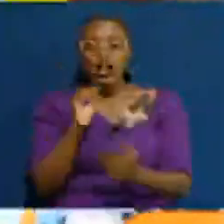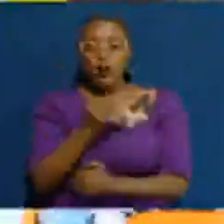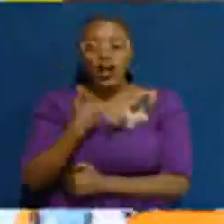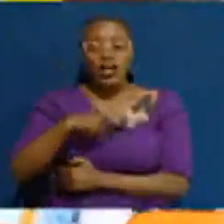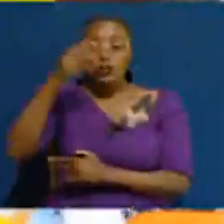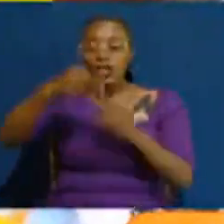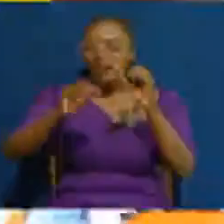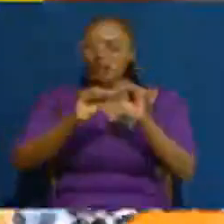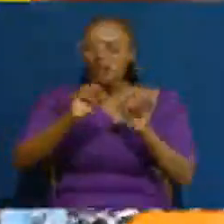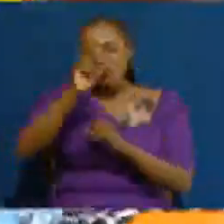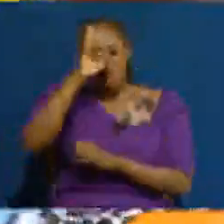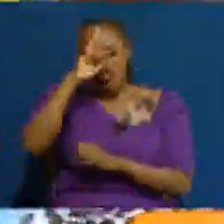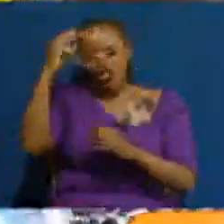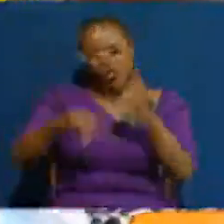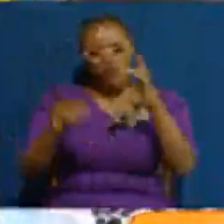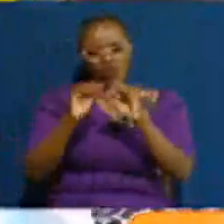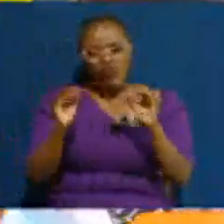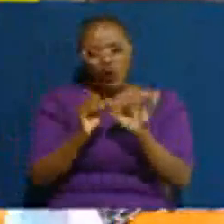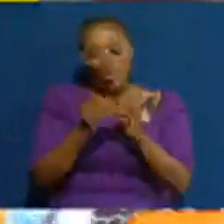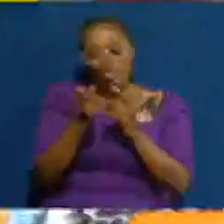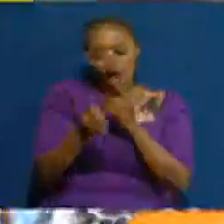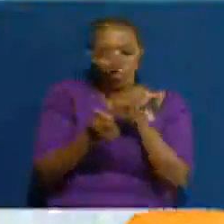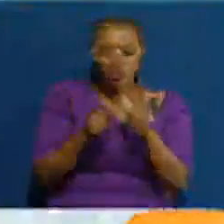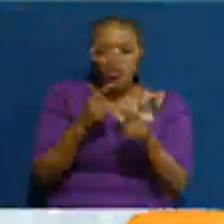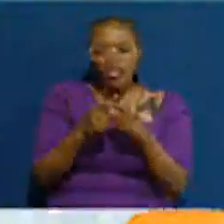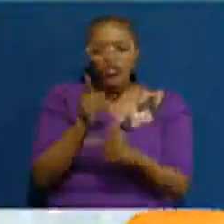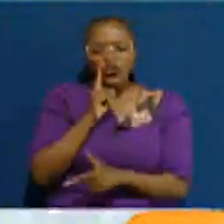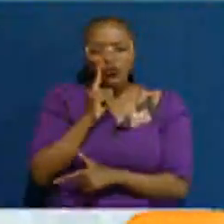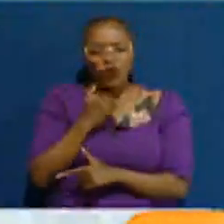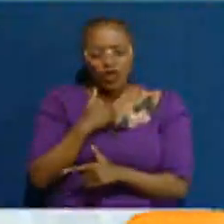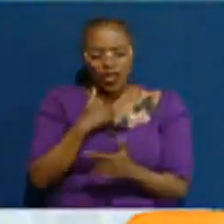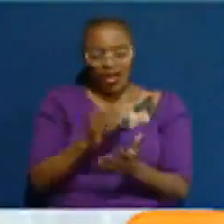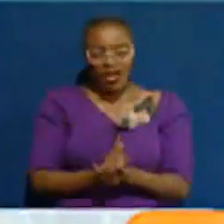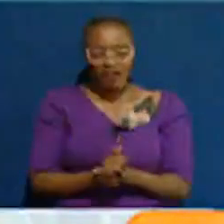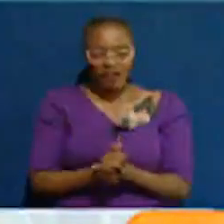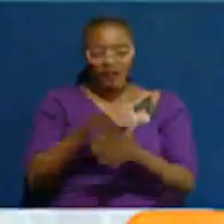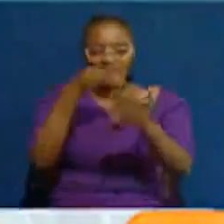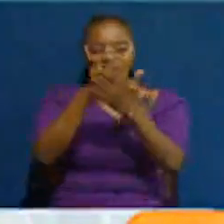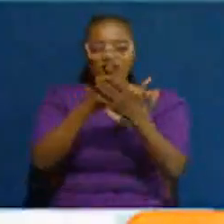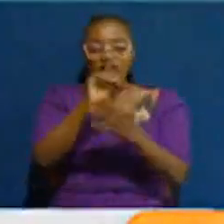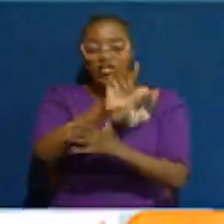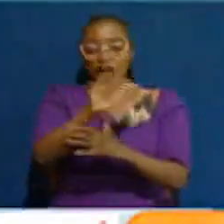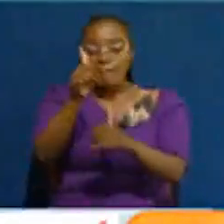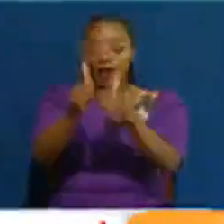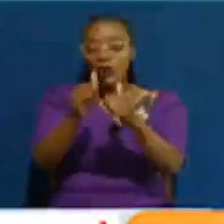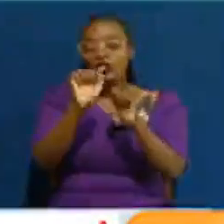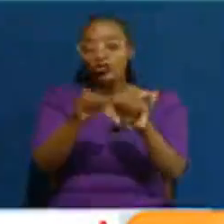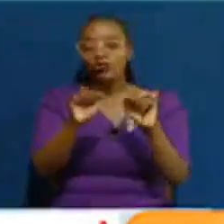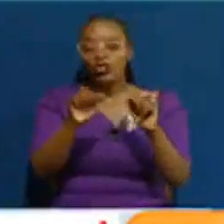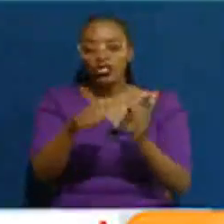atuchape nyinyi. Na polisi msichape wazana. Tunatoa mwiba kidogo dogo tu alafu tutakula kesho. The finance bill ni ile ambayo